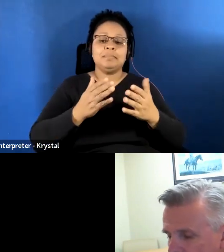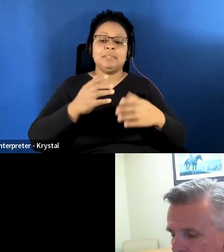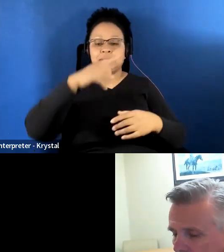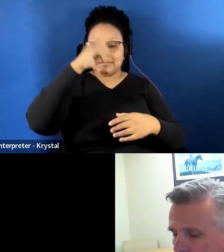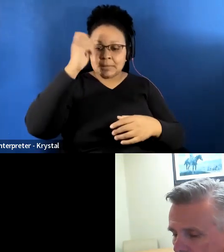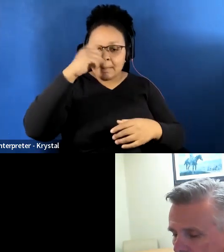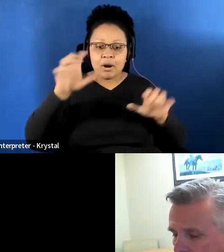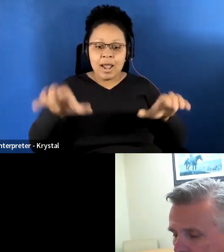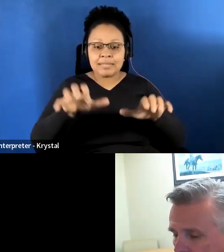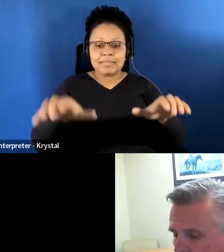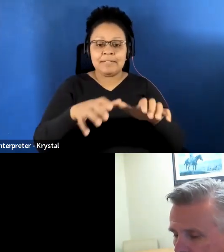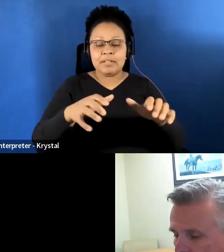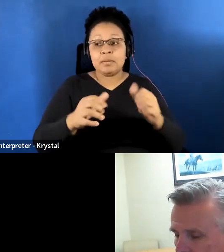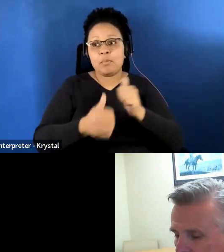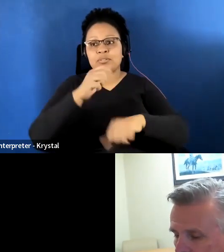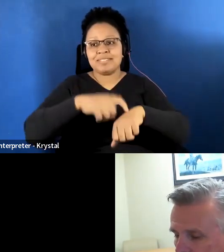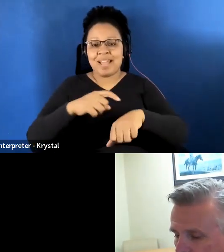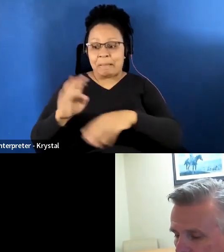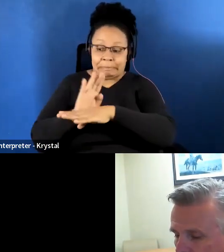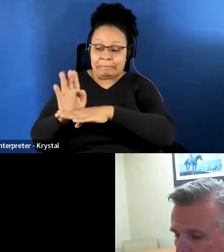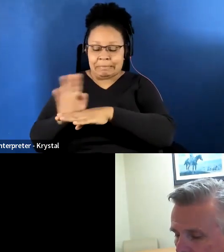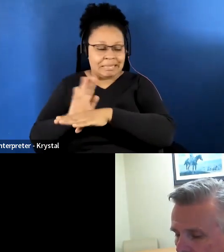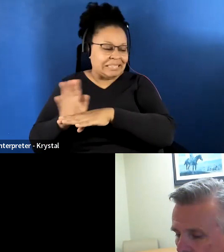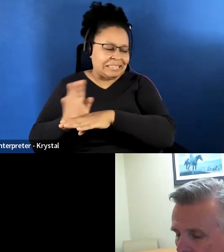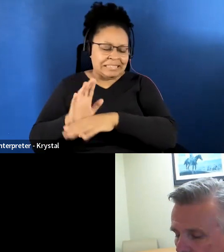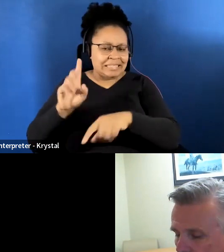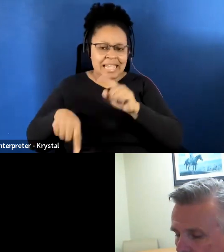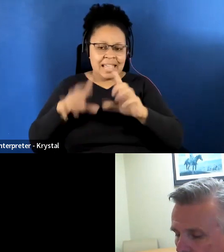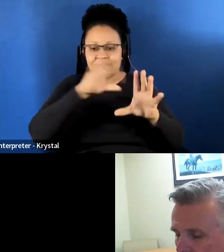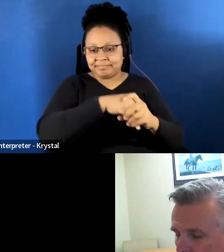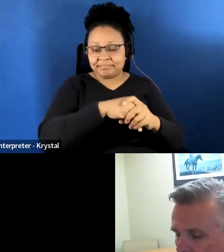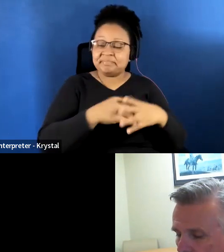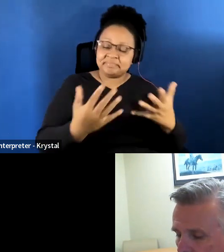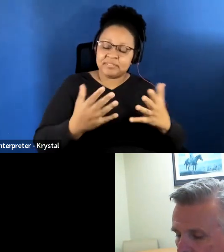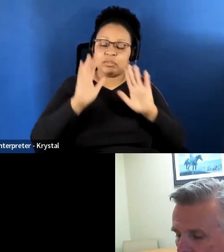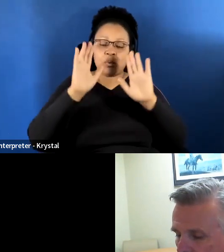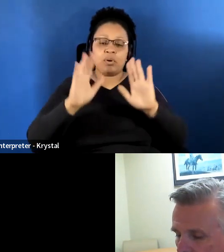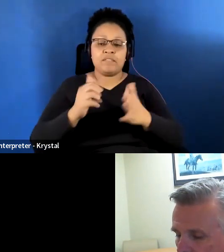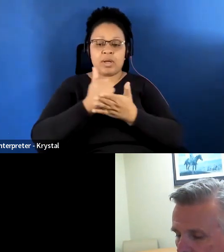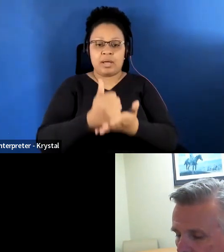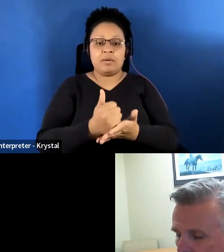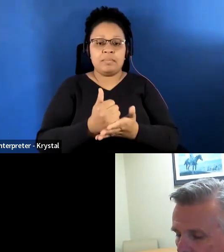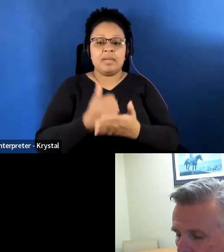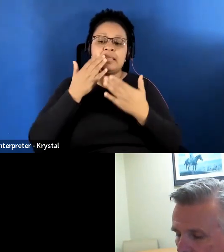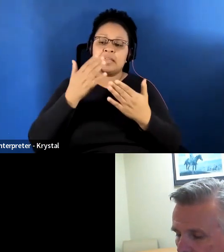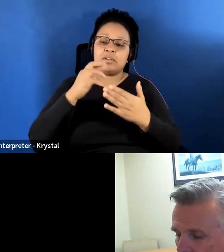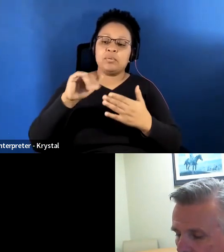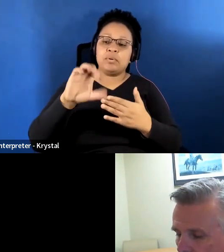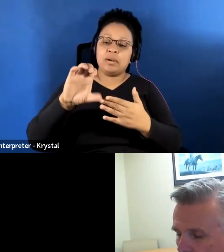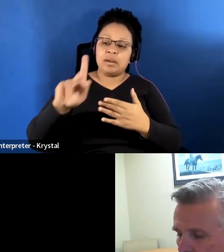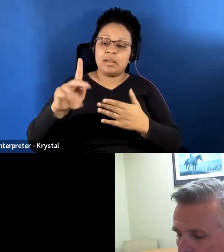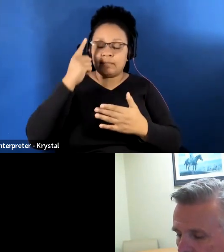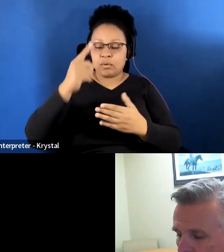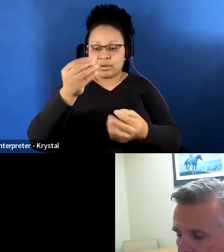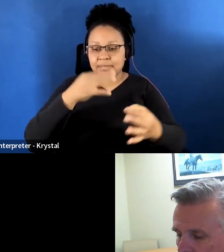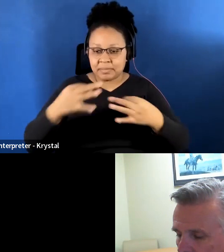that we're often too busy to enjoy. So that was a great help too. Rick, thanks so much for